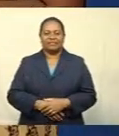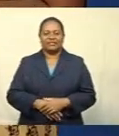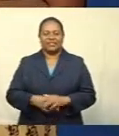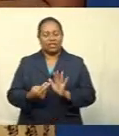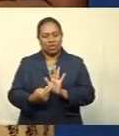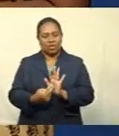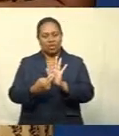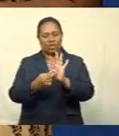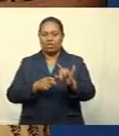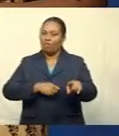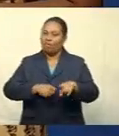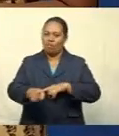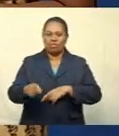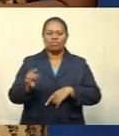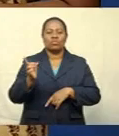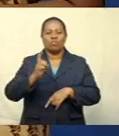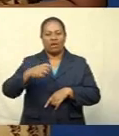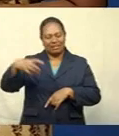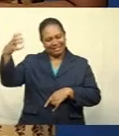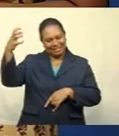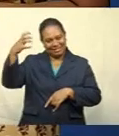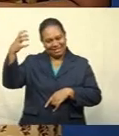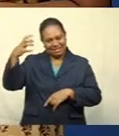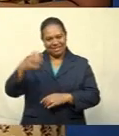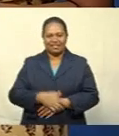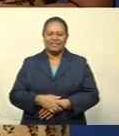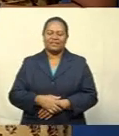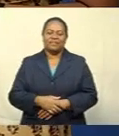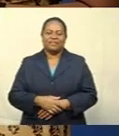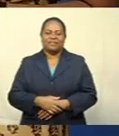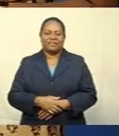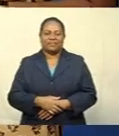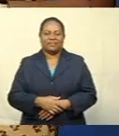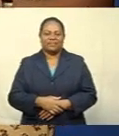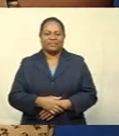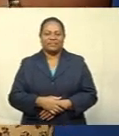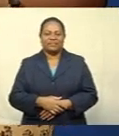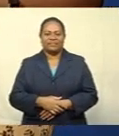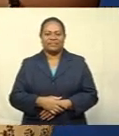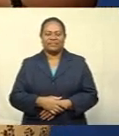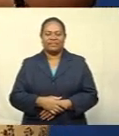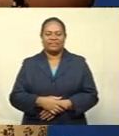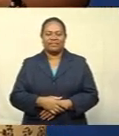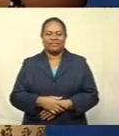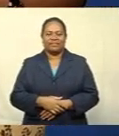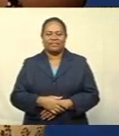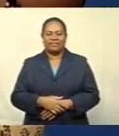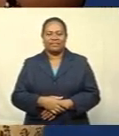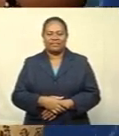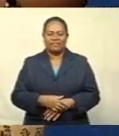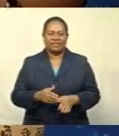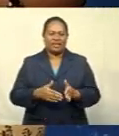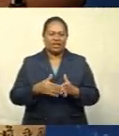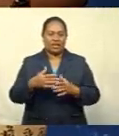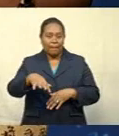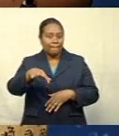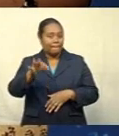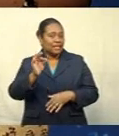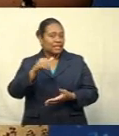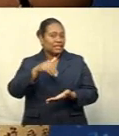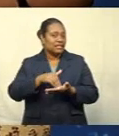north, more sunny spells prevailed. Sunshine had its way. The town or city we picked today is